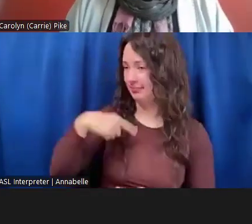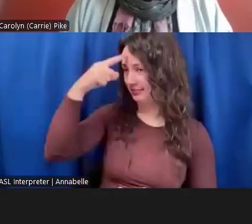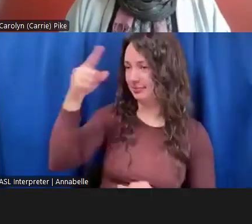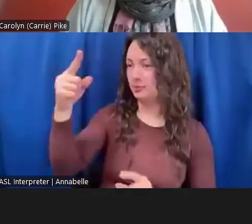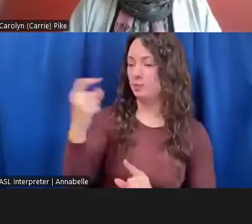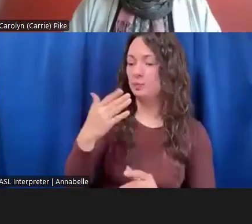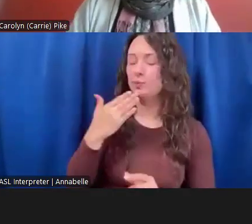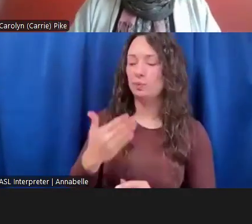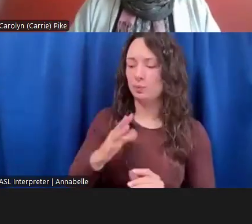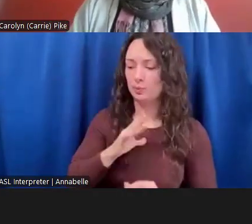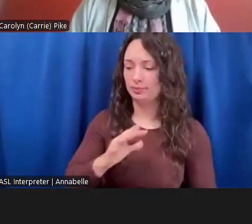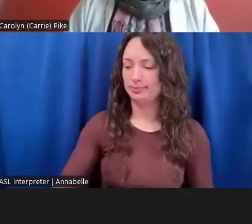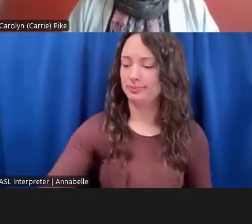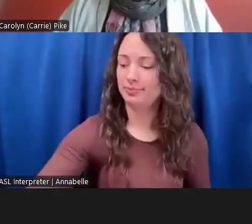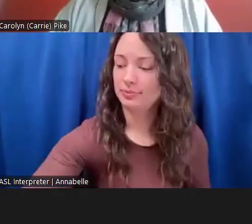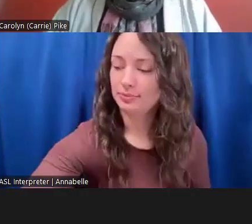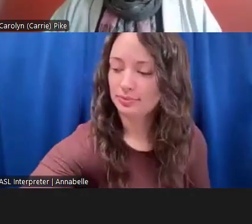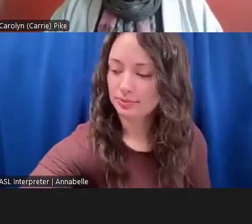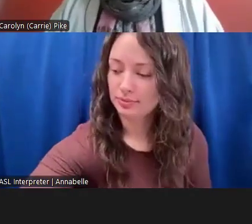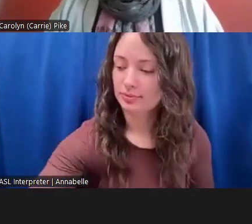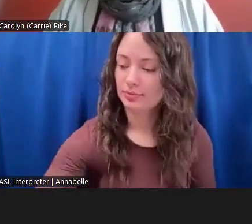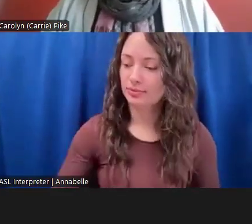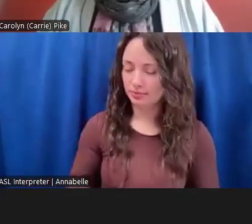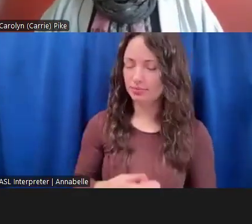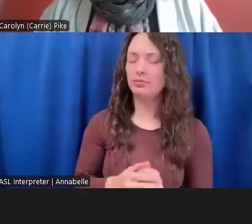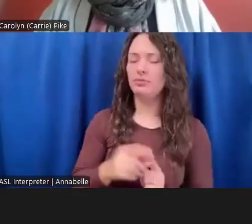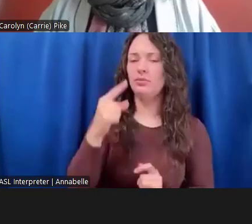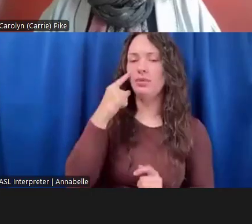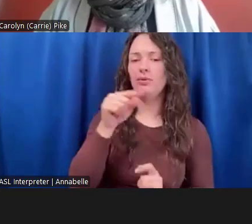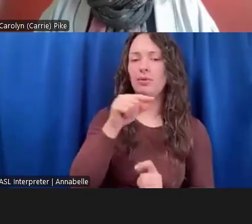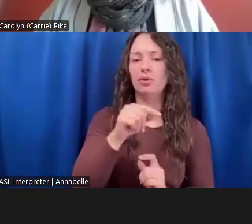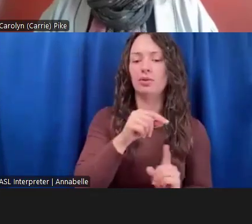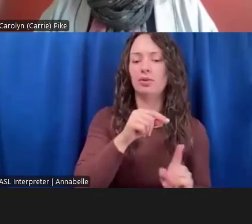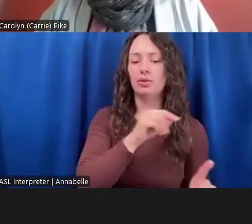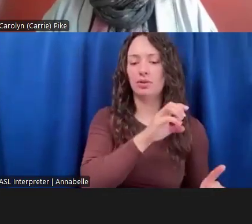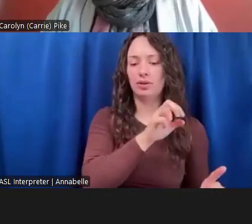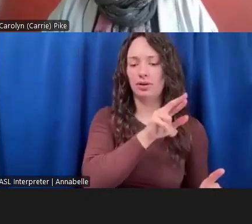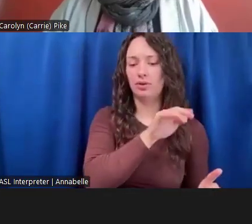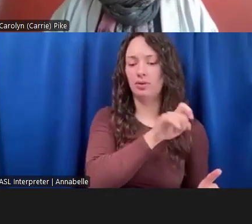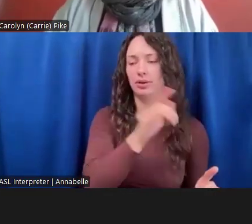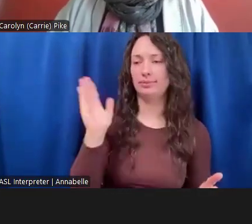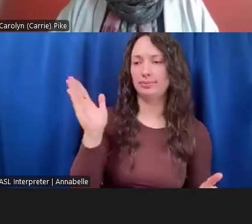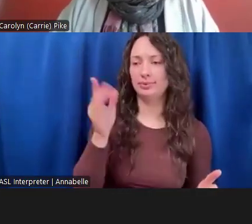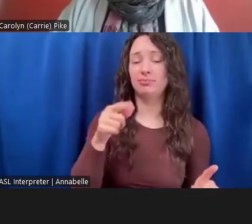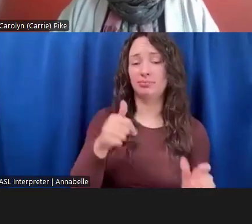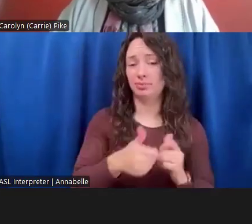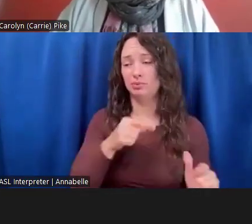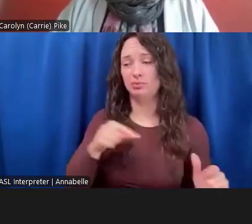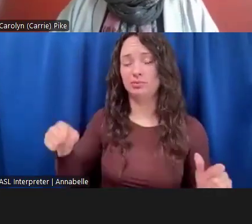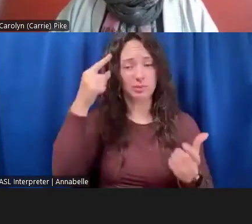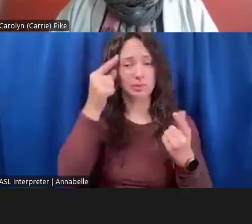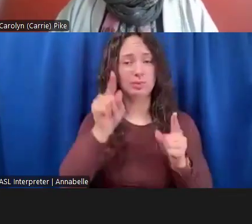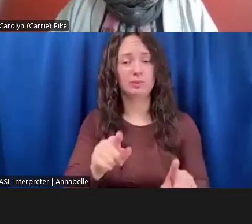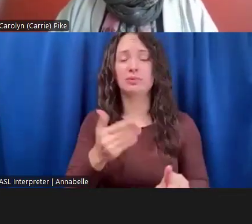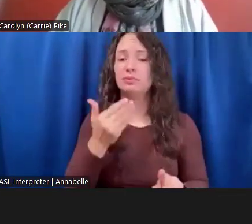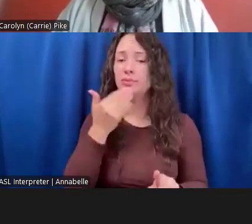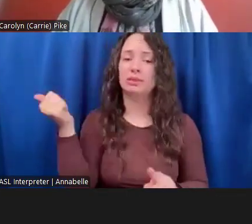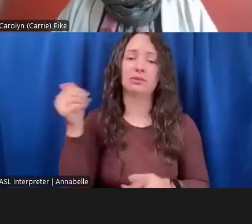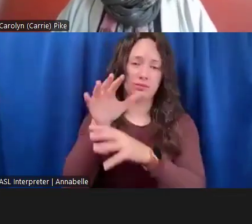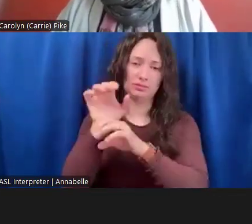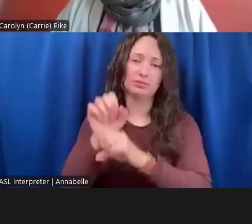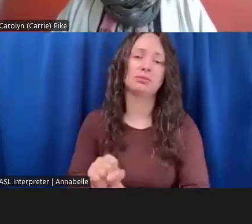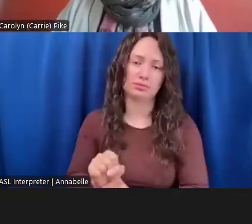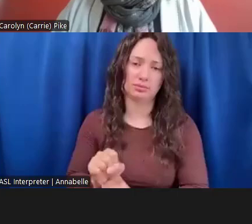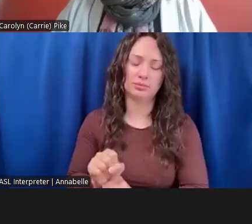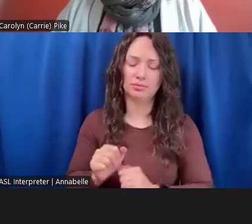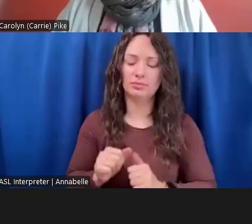of, what Carrie's, was presenting. And I think, most of us, really agree with, as best practice, for thinking